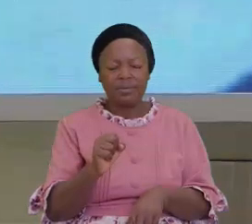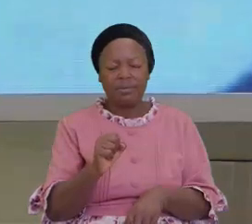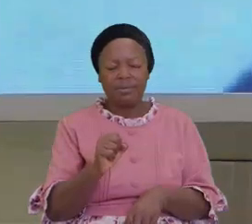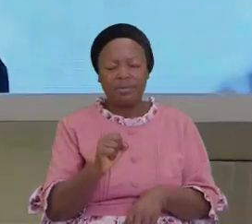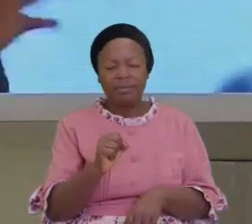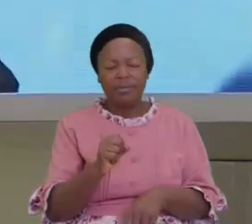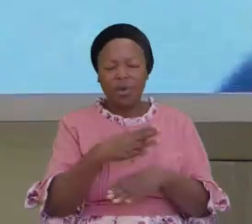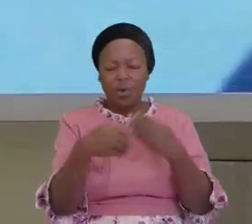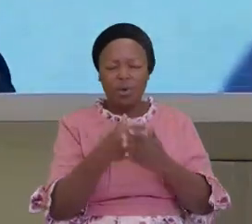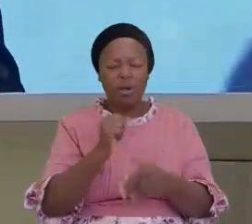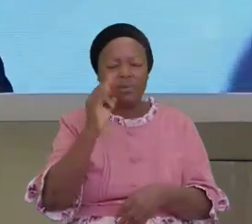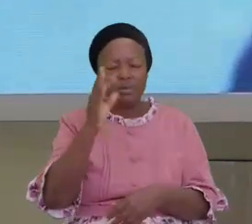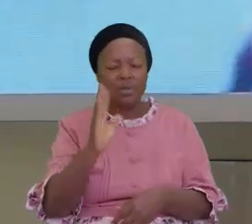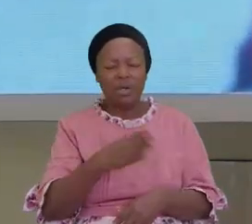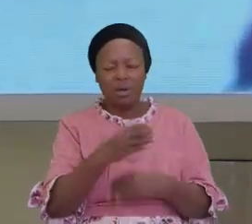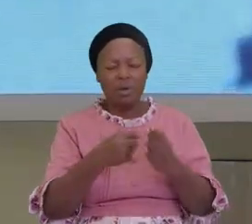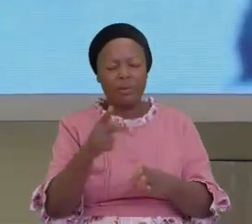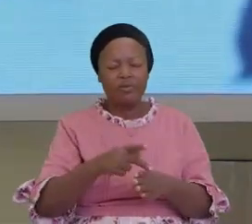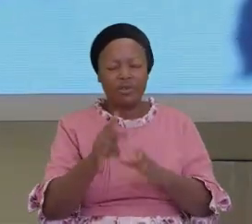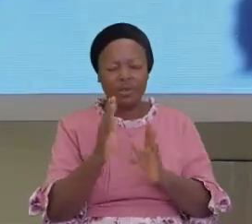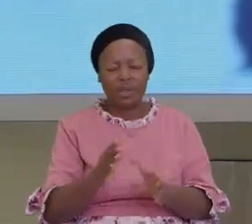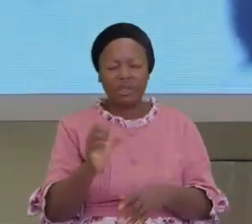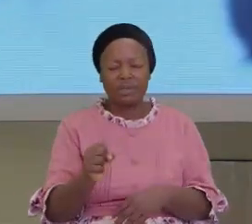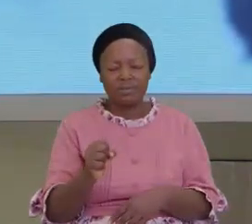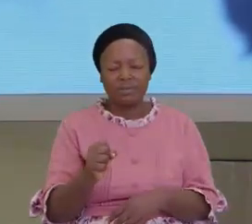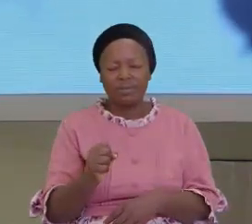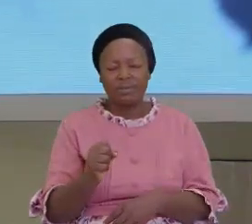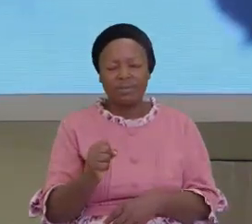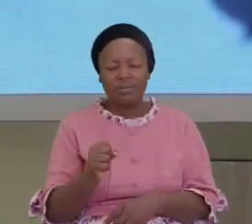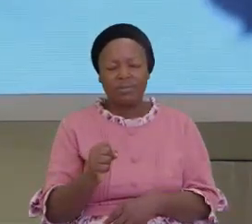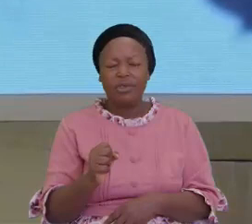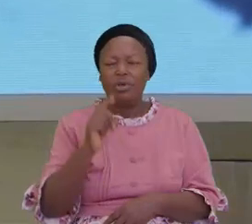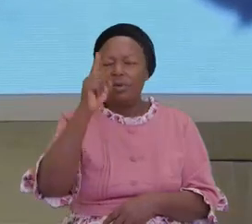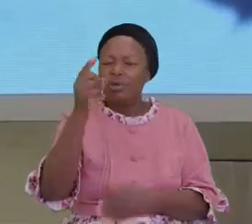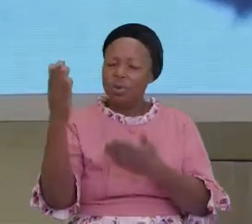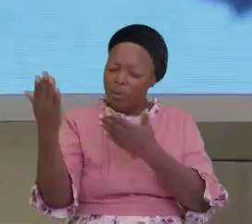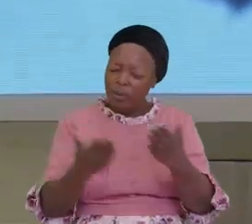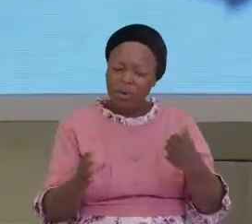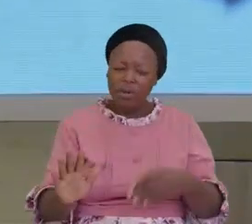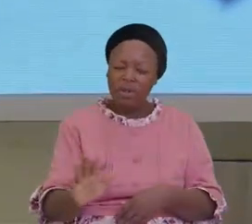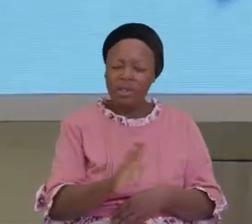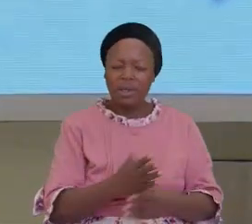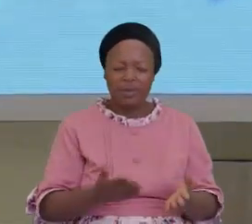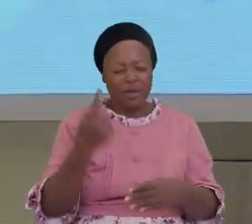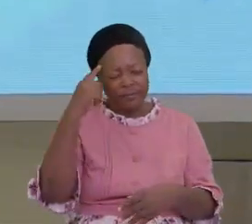all our ministers, all our professionals. You brought them here for a